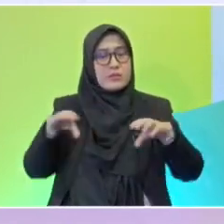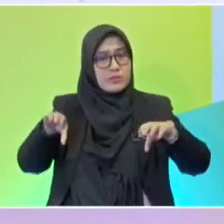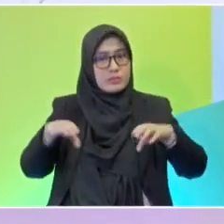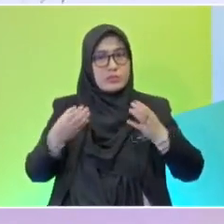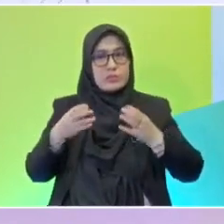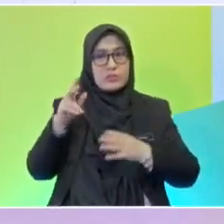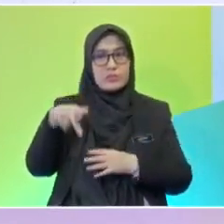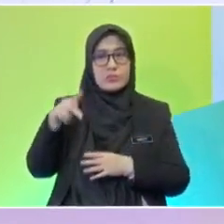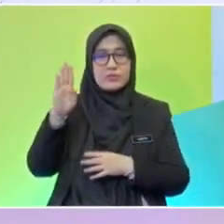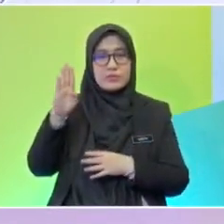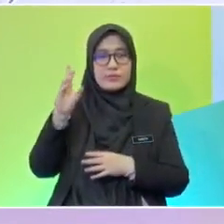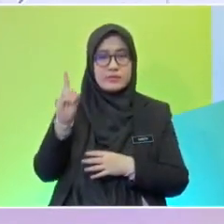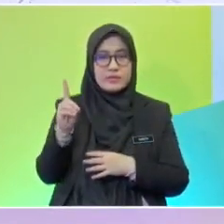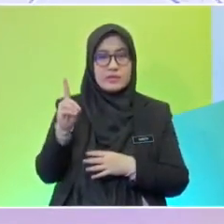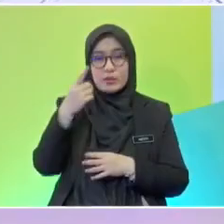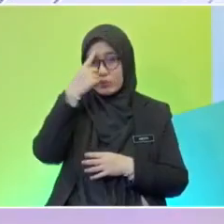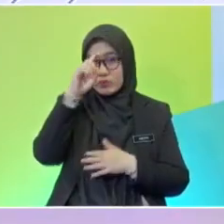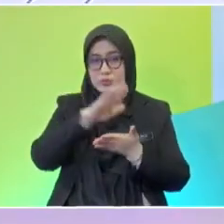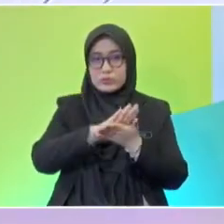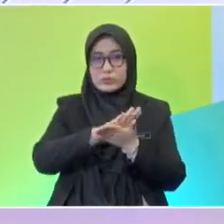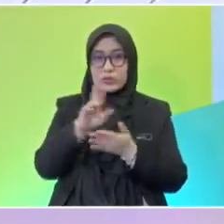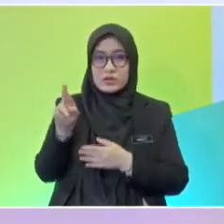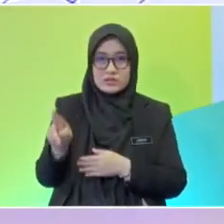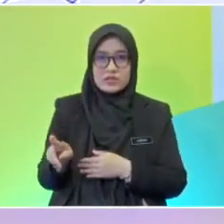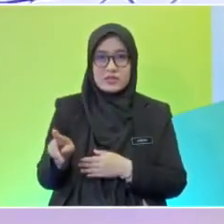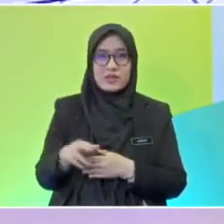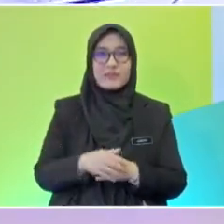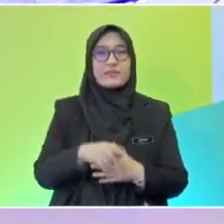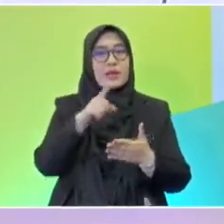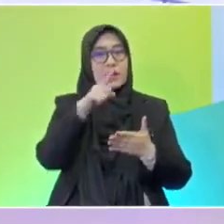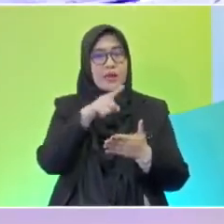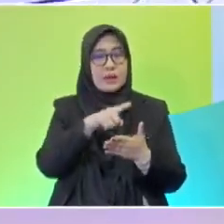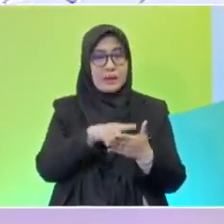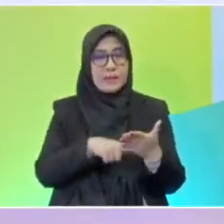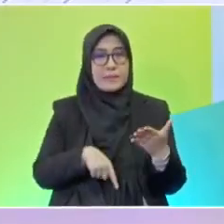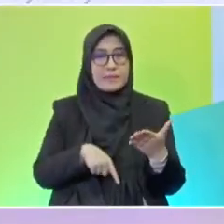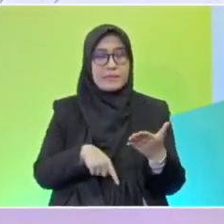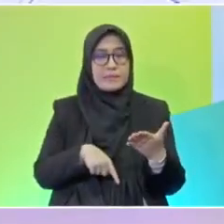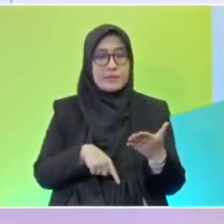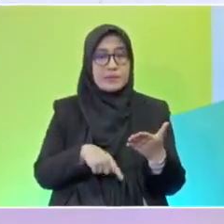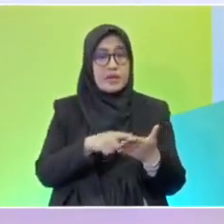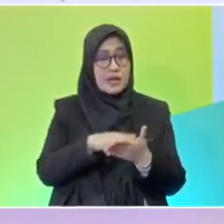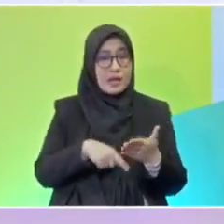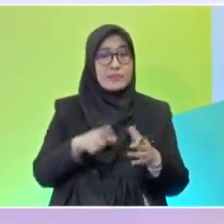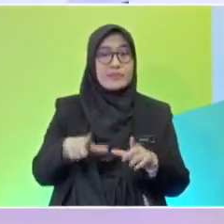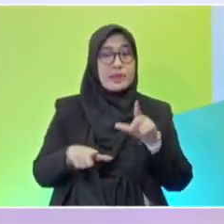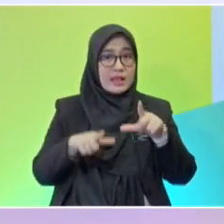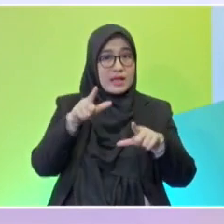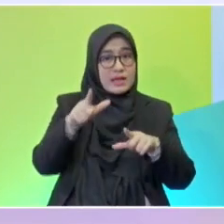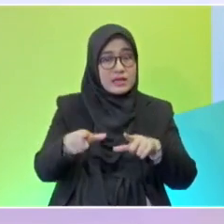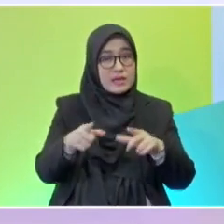Ms. Suji. But before that, we do want to know what is the first, perhaps, steps or ways to conduct